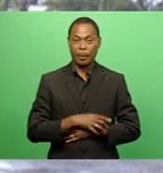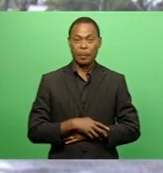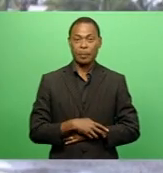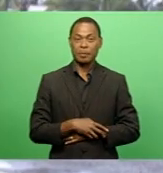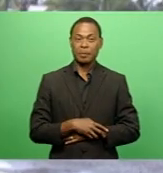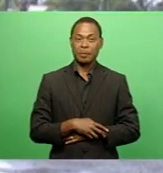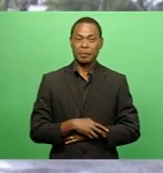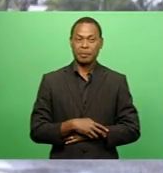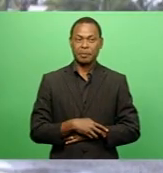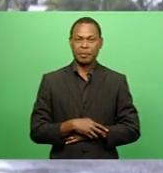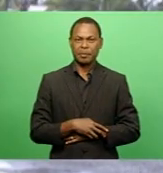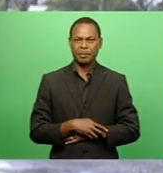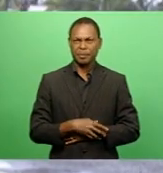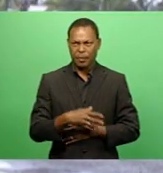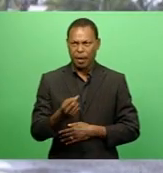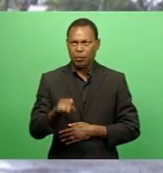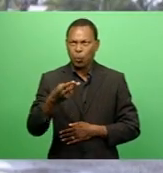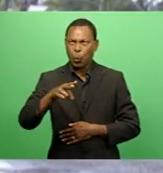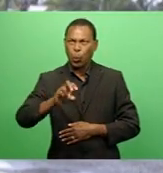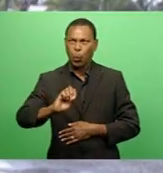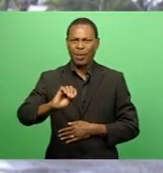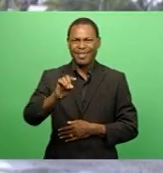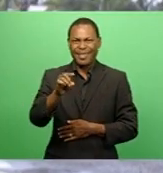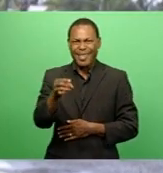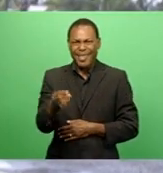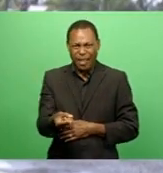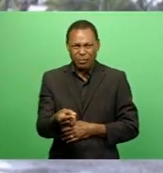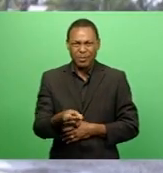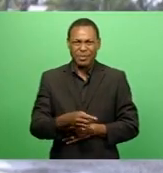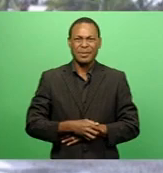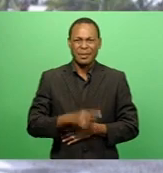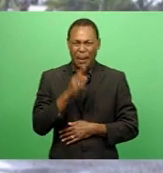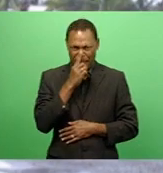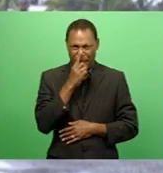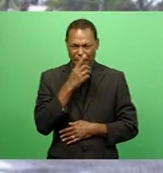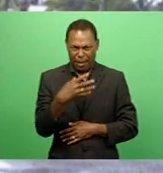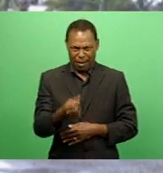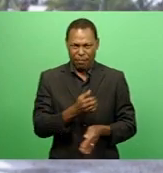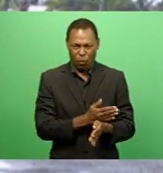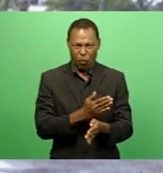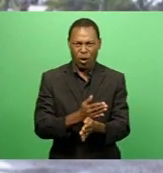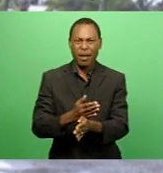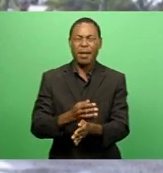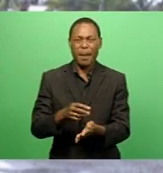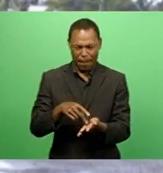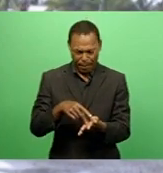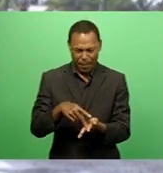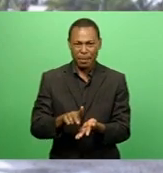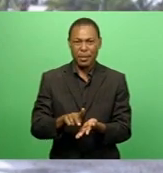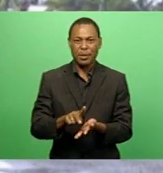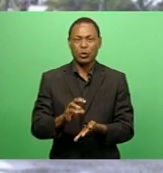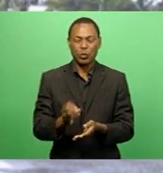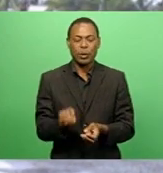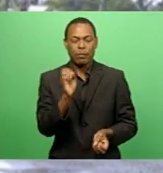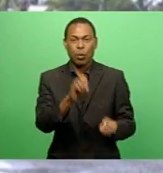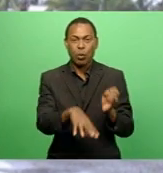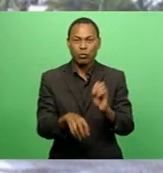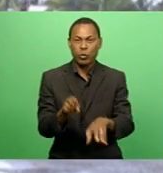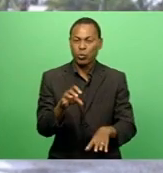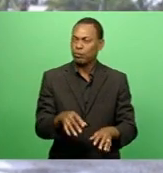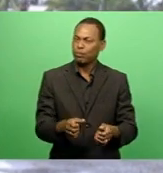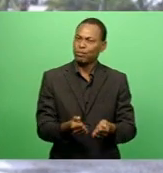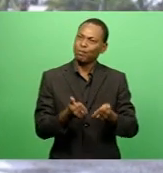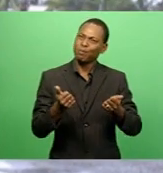There are around 20,000 work permit holders in Fiji, and Prime Minister says they have contributed immensely towards